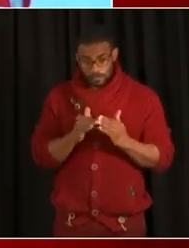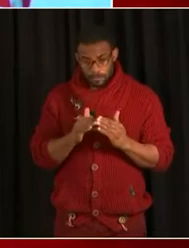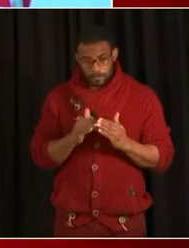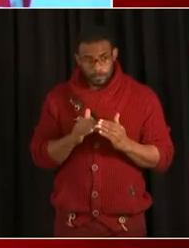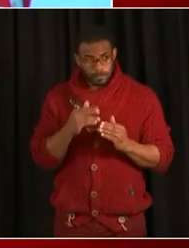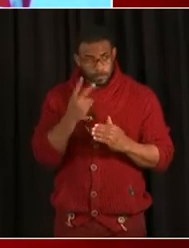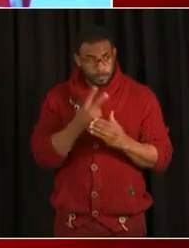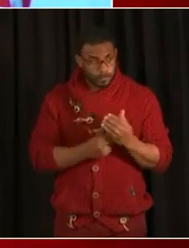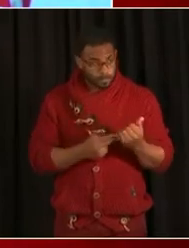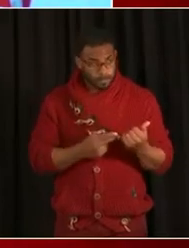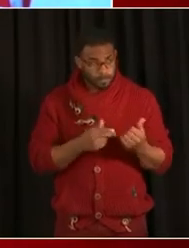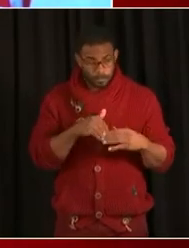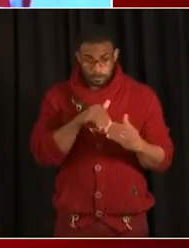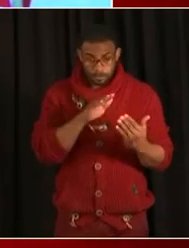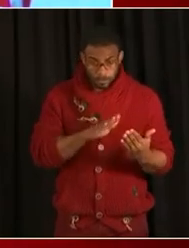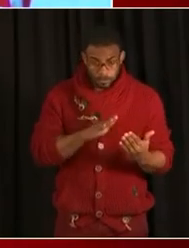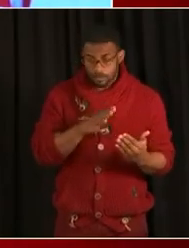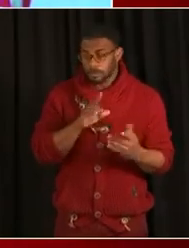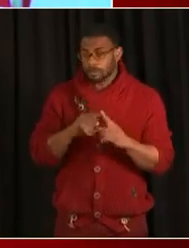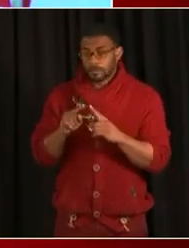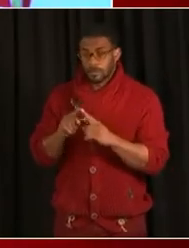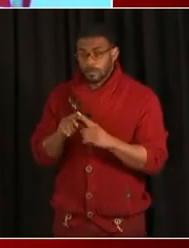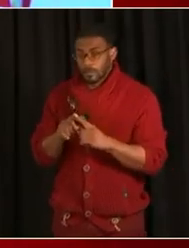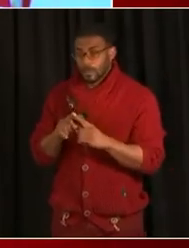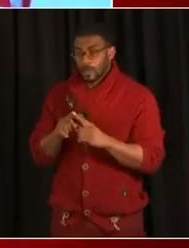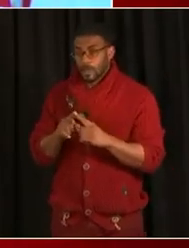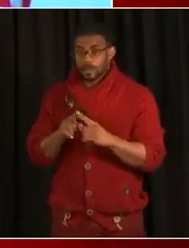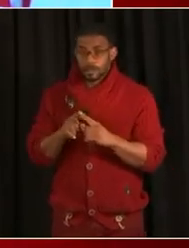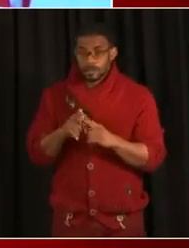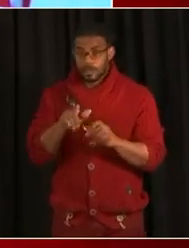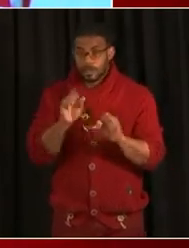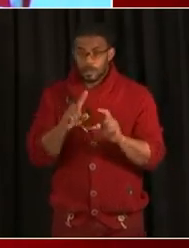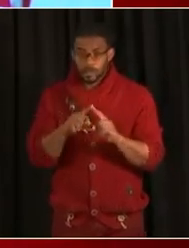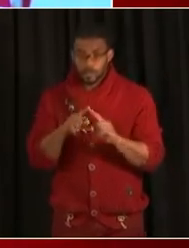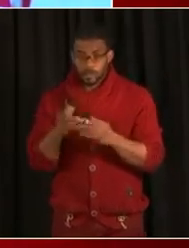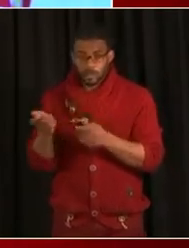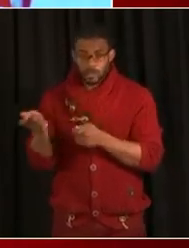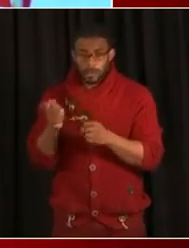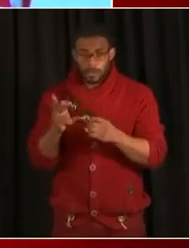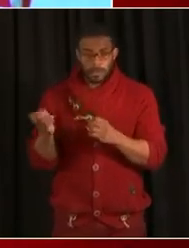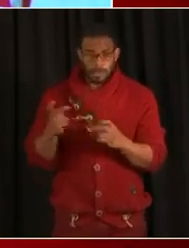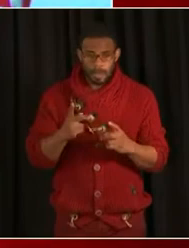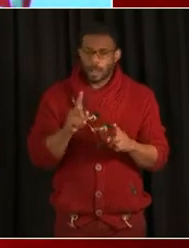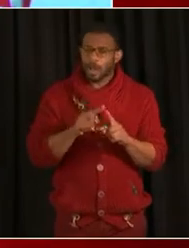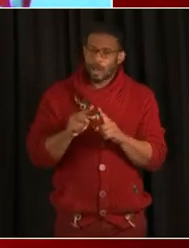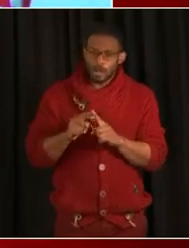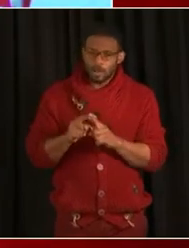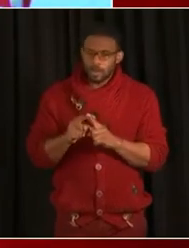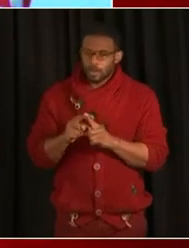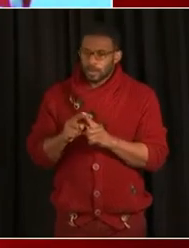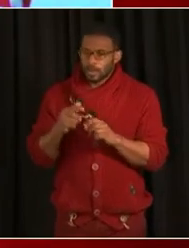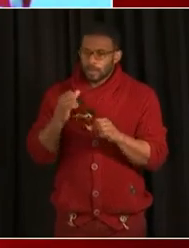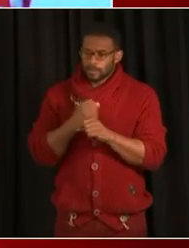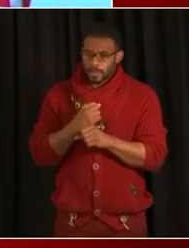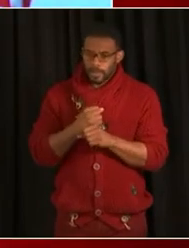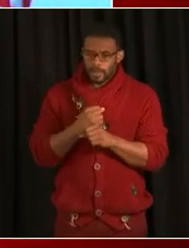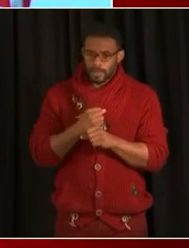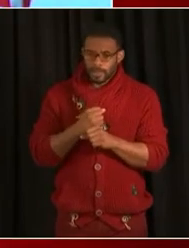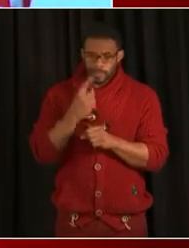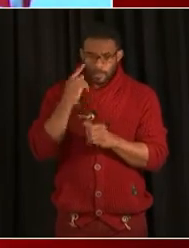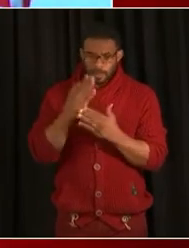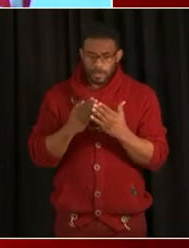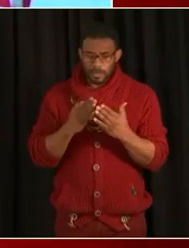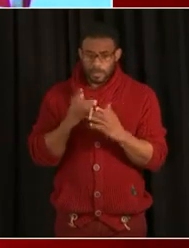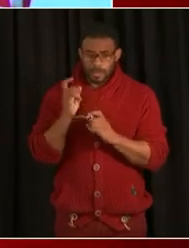community, both in person as we're able to bring people back, but also by using some of